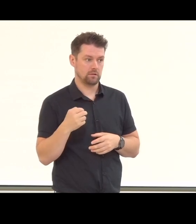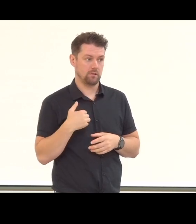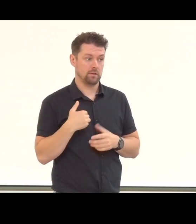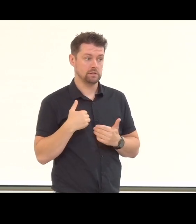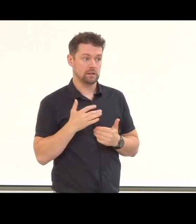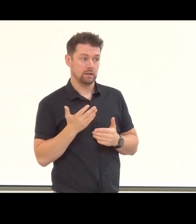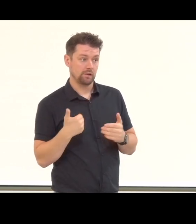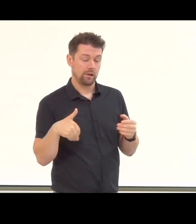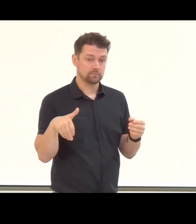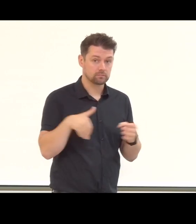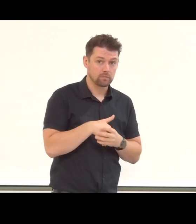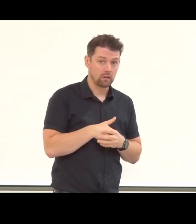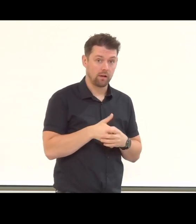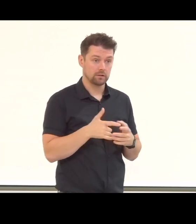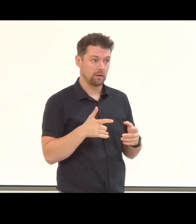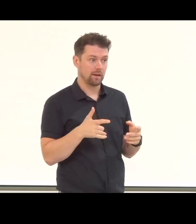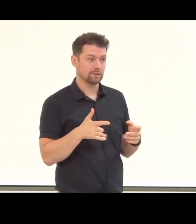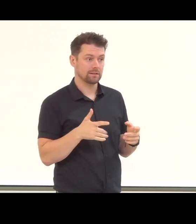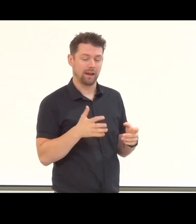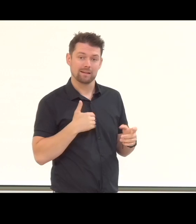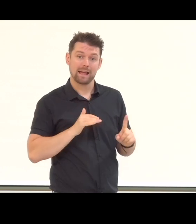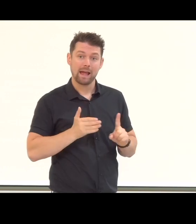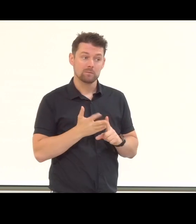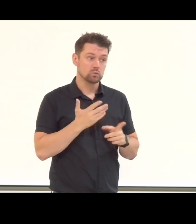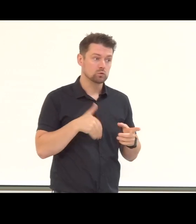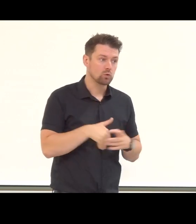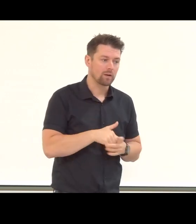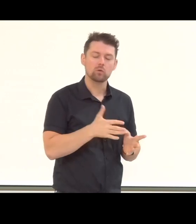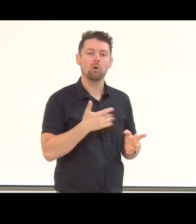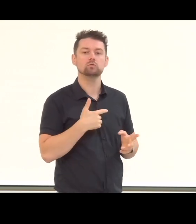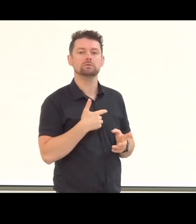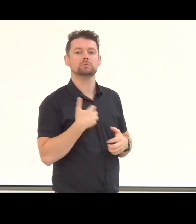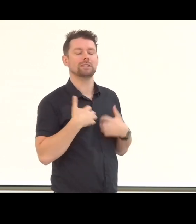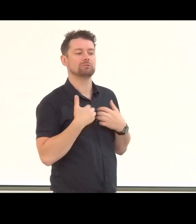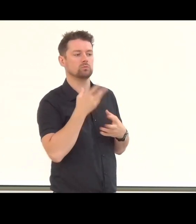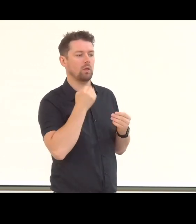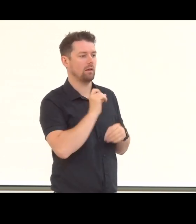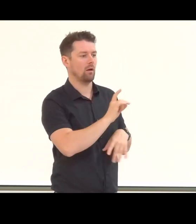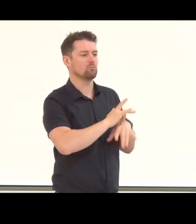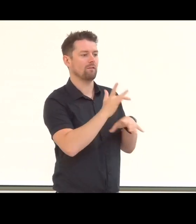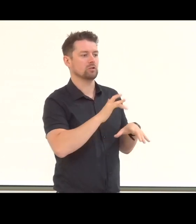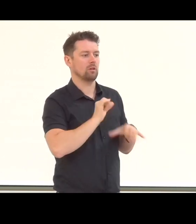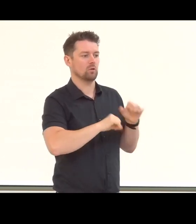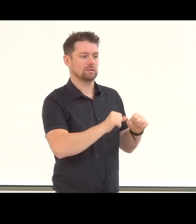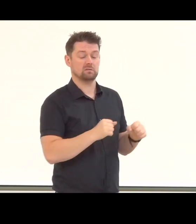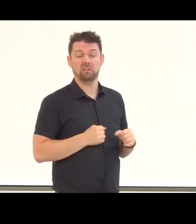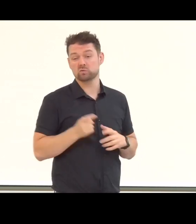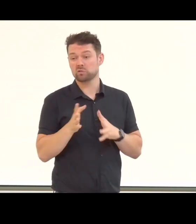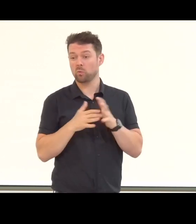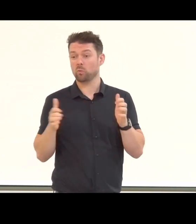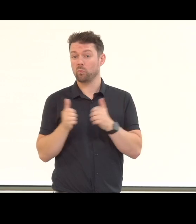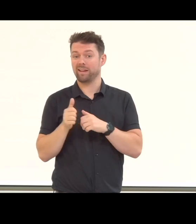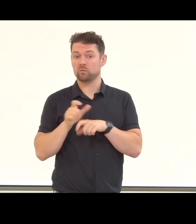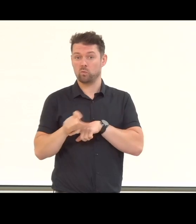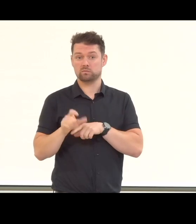necessarily, but it was a very interesting experience to learn how the professional operations work. So it's very accessible. It's a weekend course online.